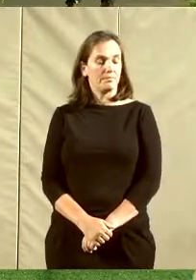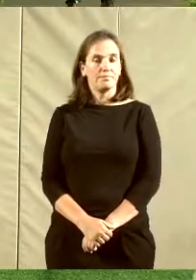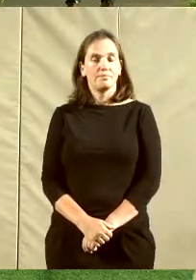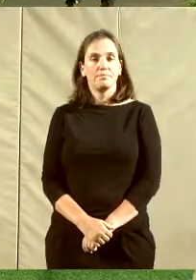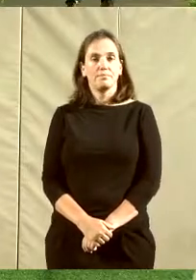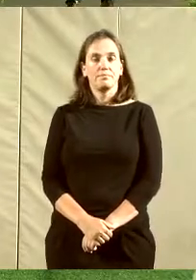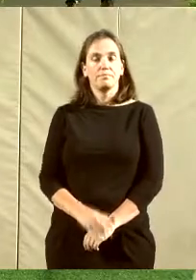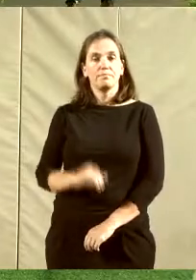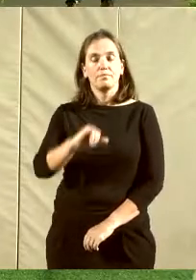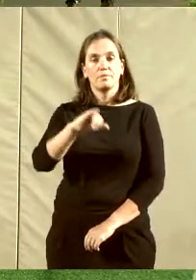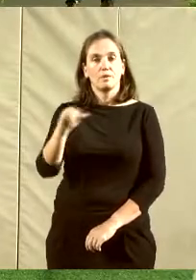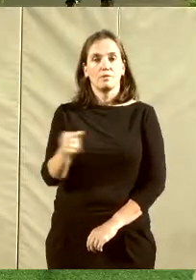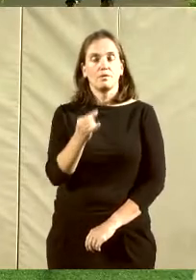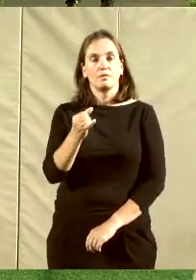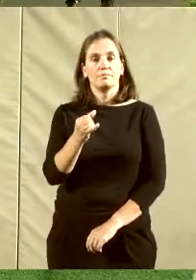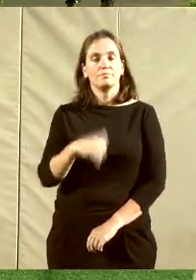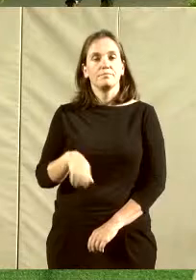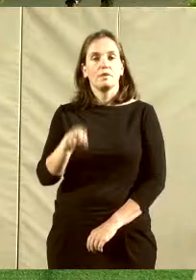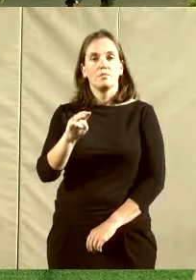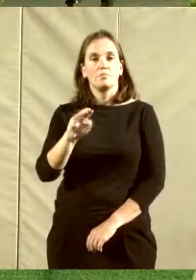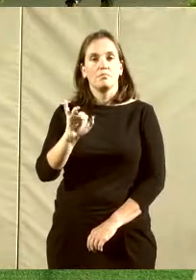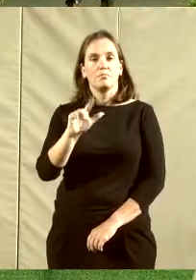Jacob Austin Miller.